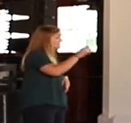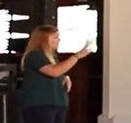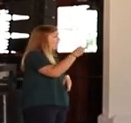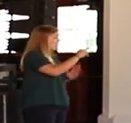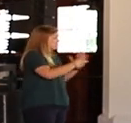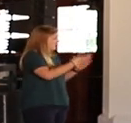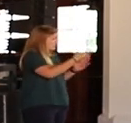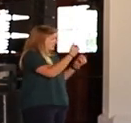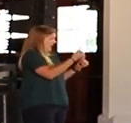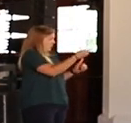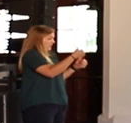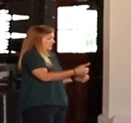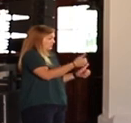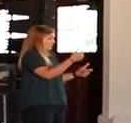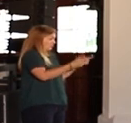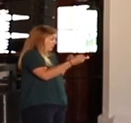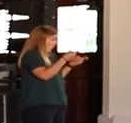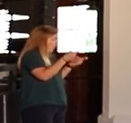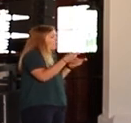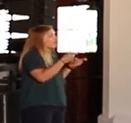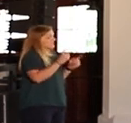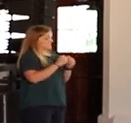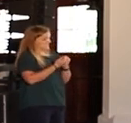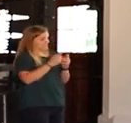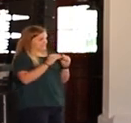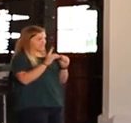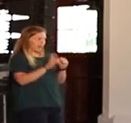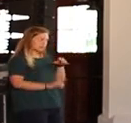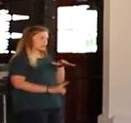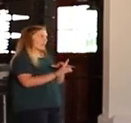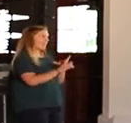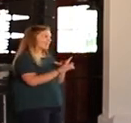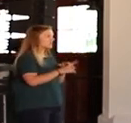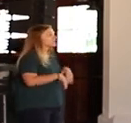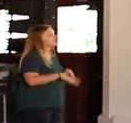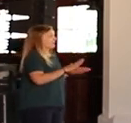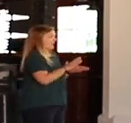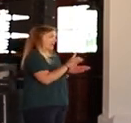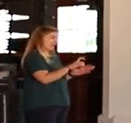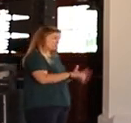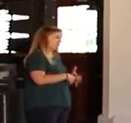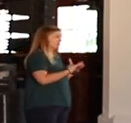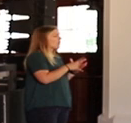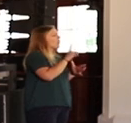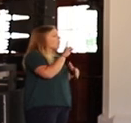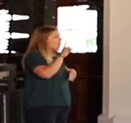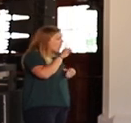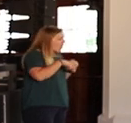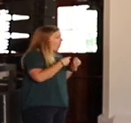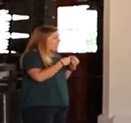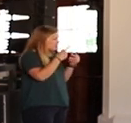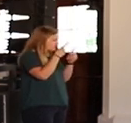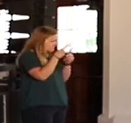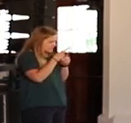own schedule. Showing up for that team meeting for your presentation, starting that paper, it all has to do with